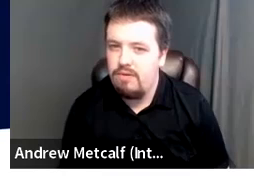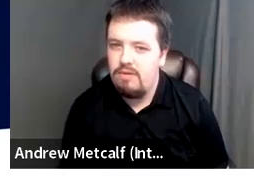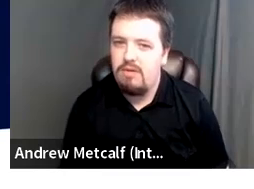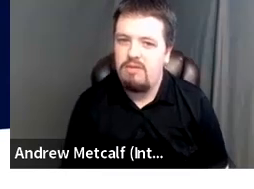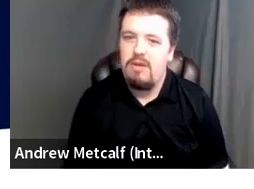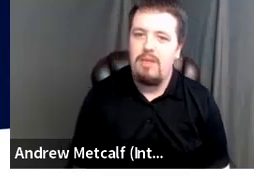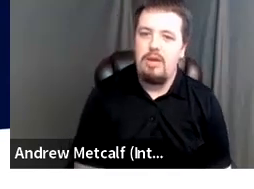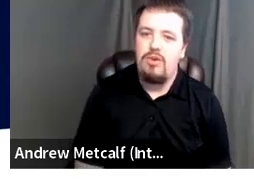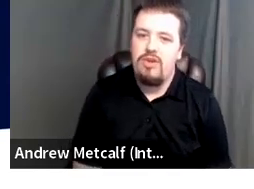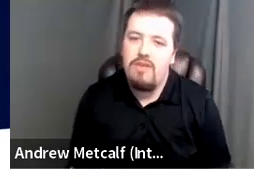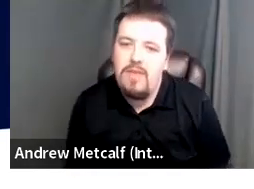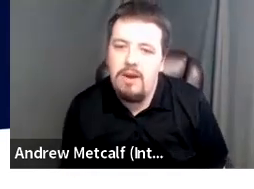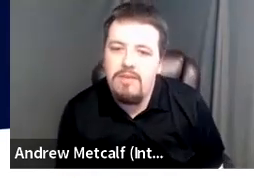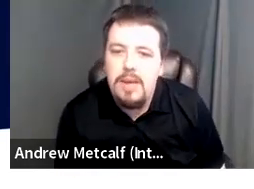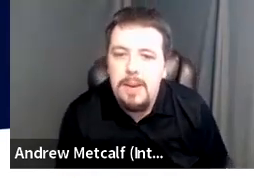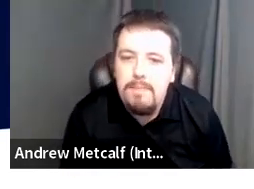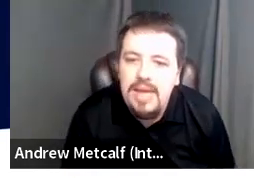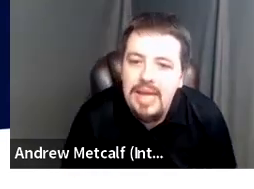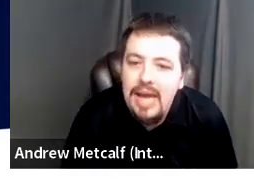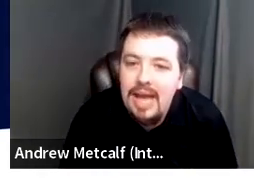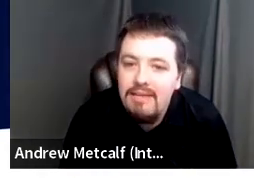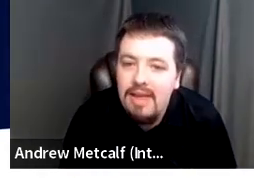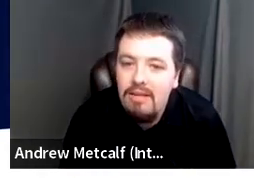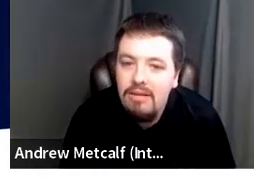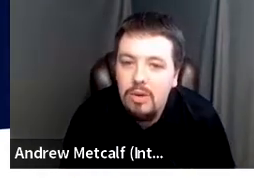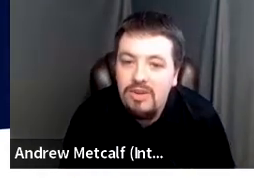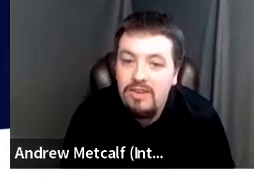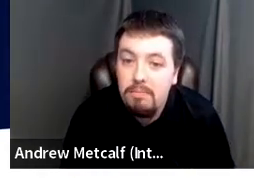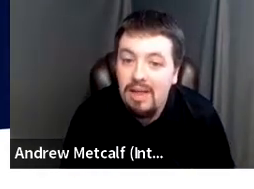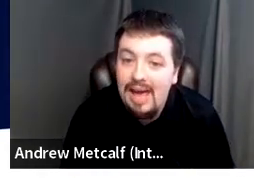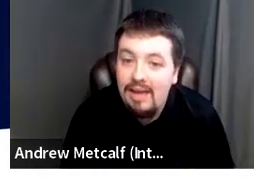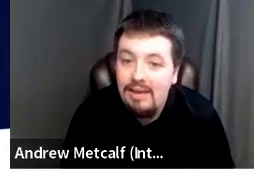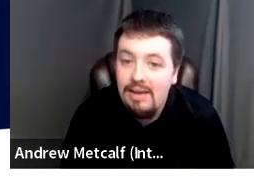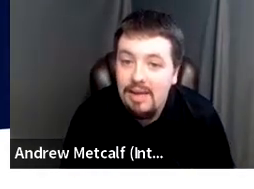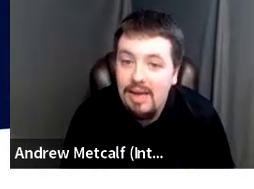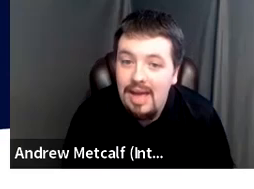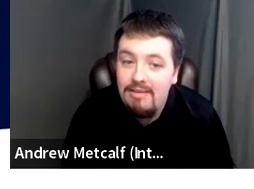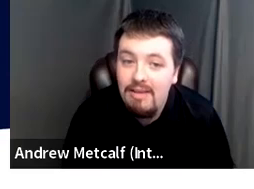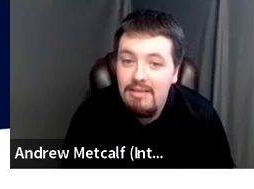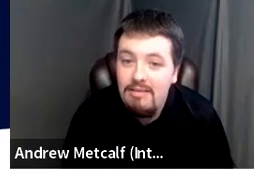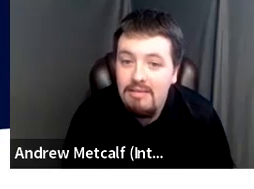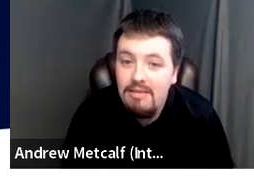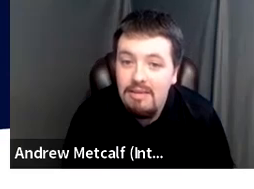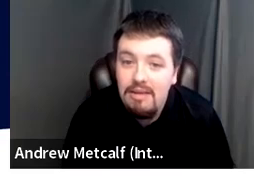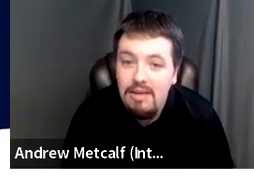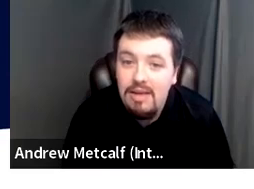subgroups, sublanguages. There's BASL, which is Black